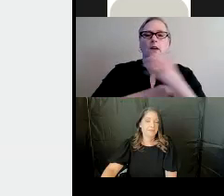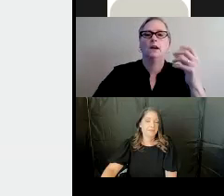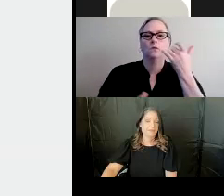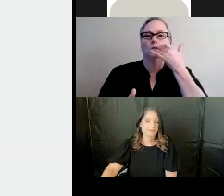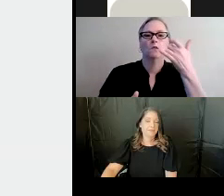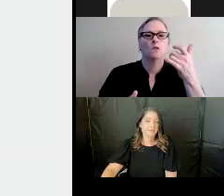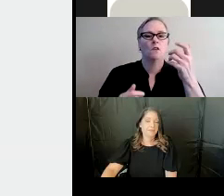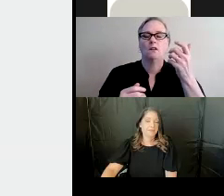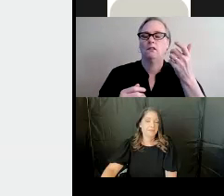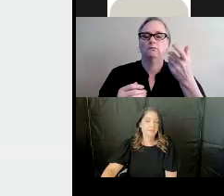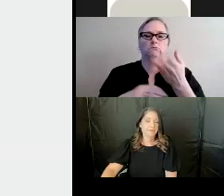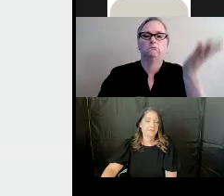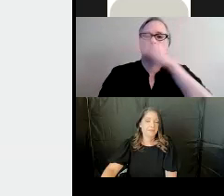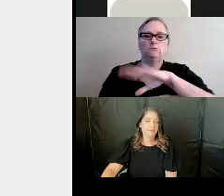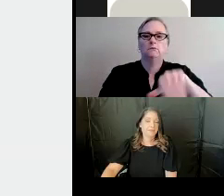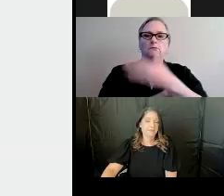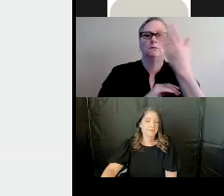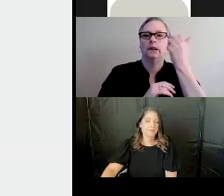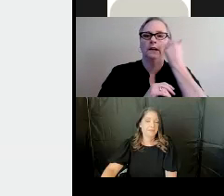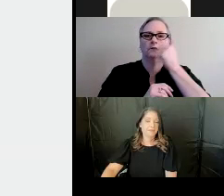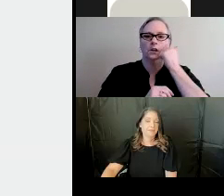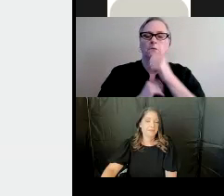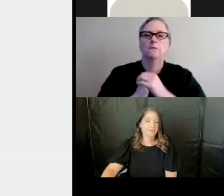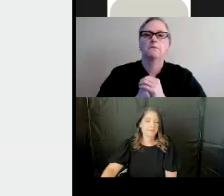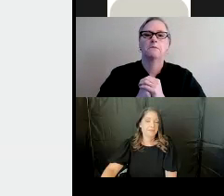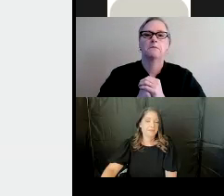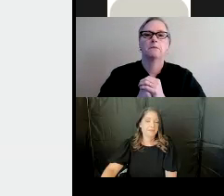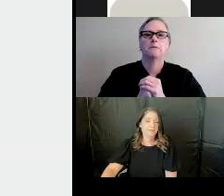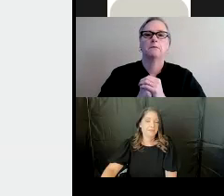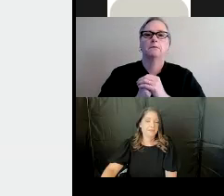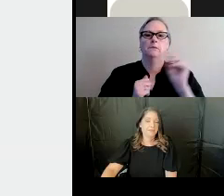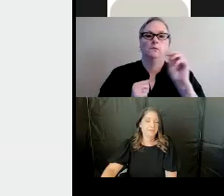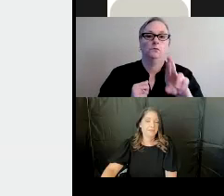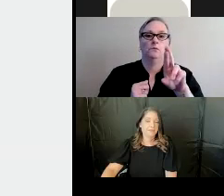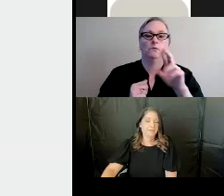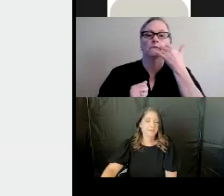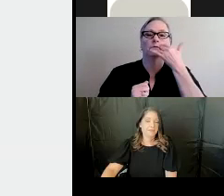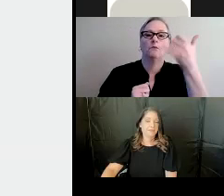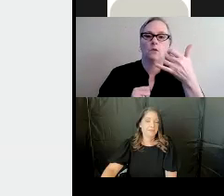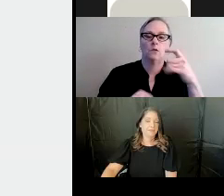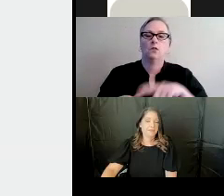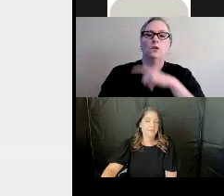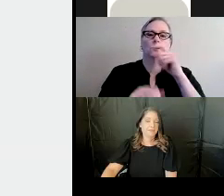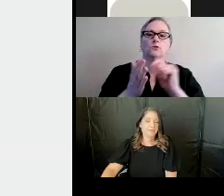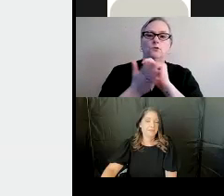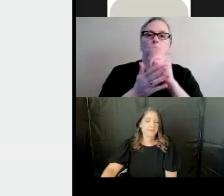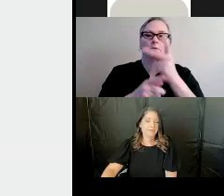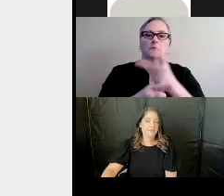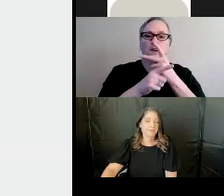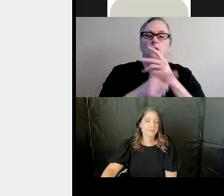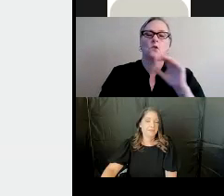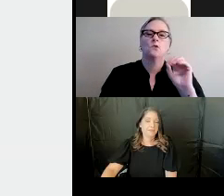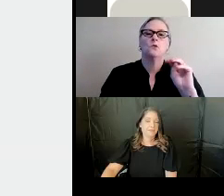week, 24 hours a day. Or you can call Long-Term Care Advancement Program